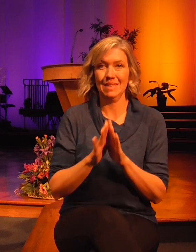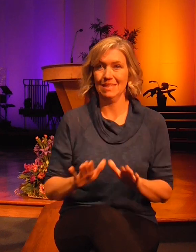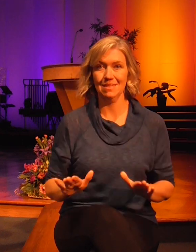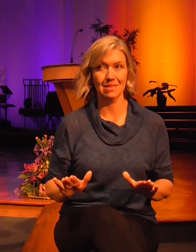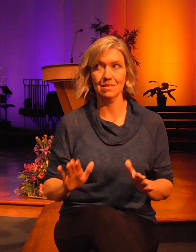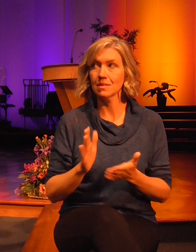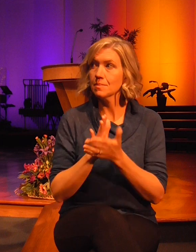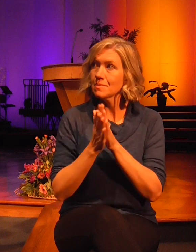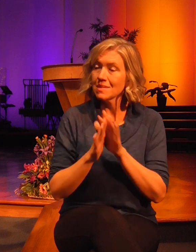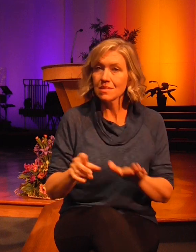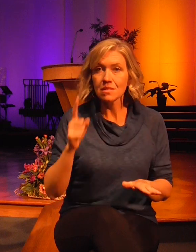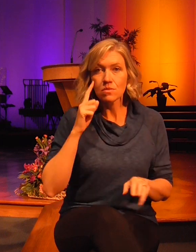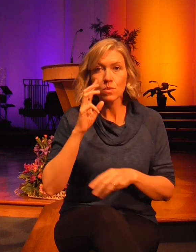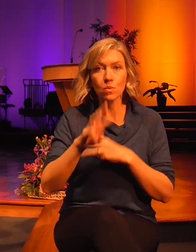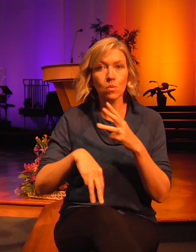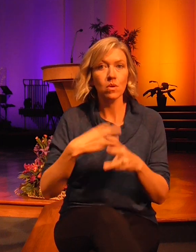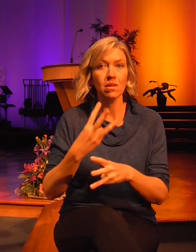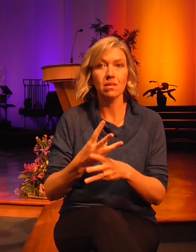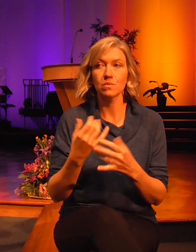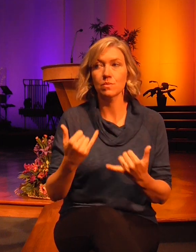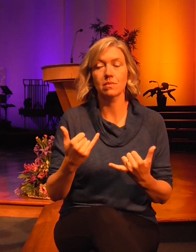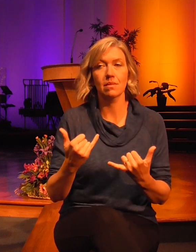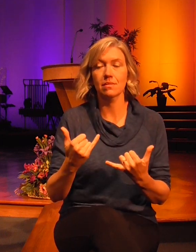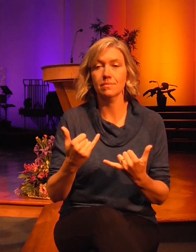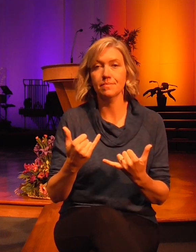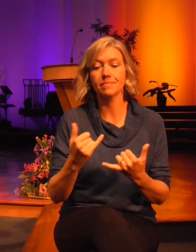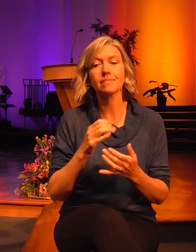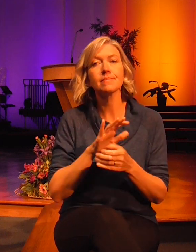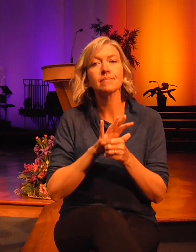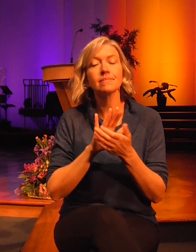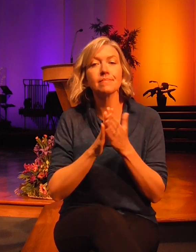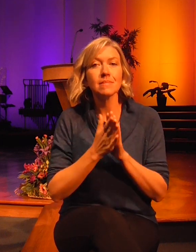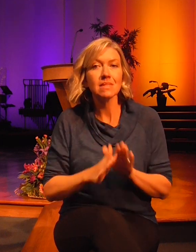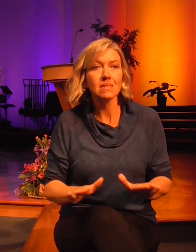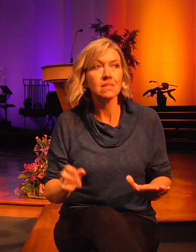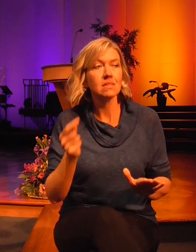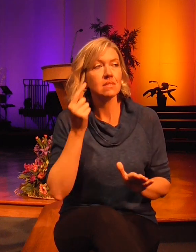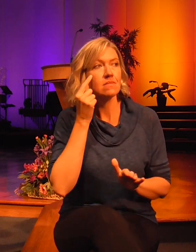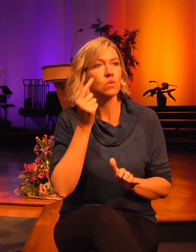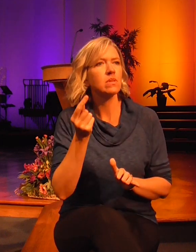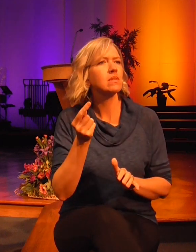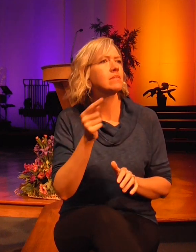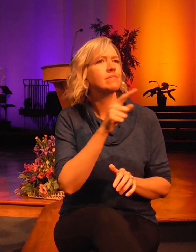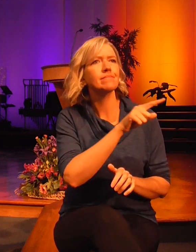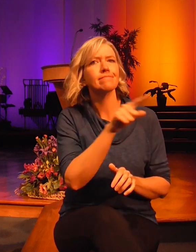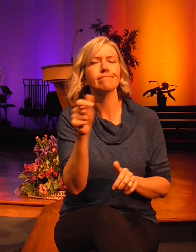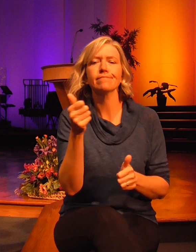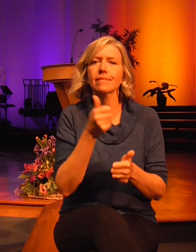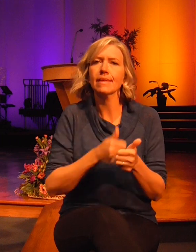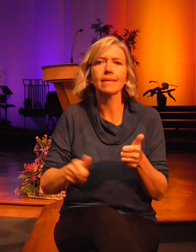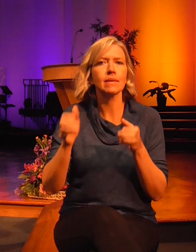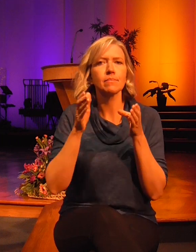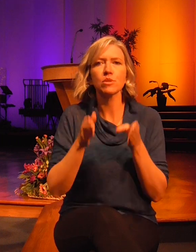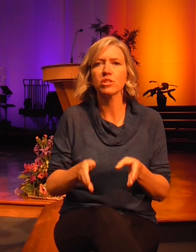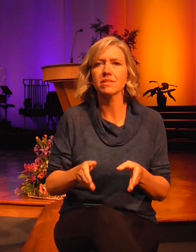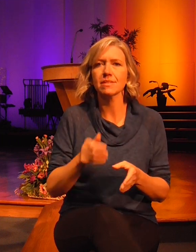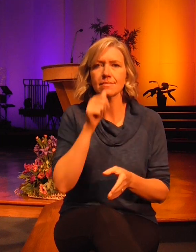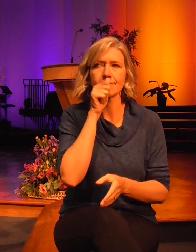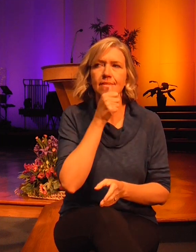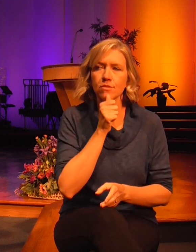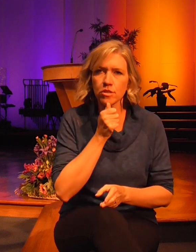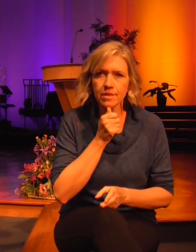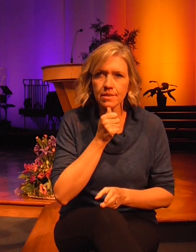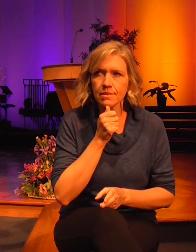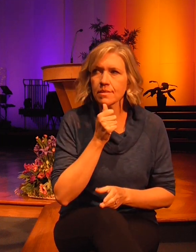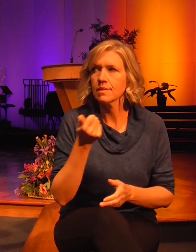Peace for our world today, peace for anyone suffering,